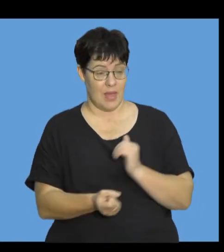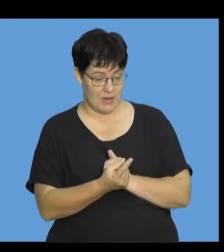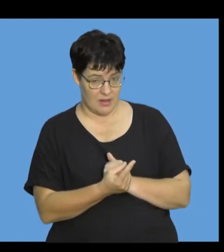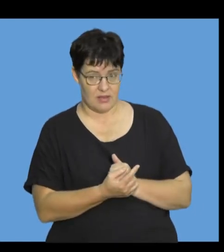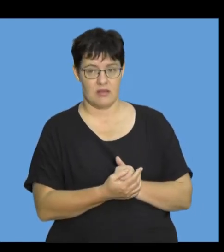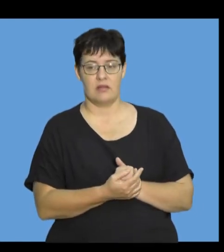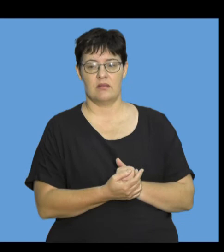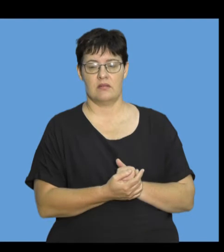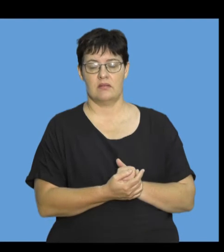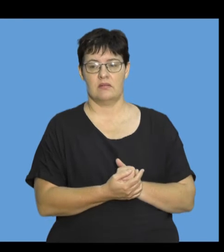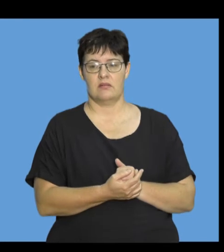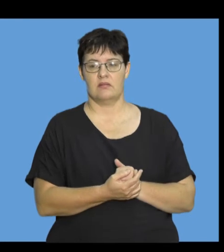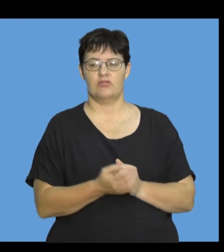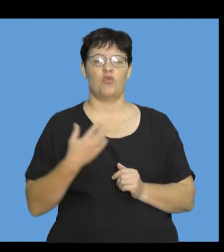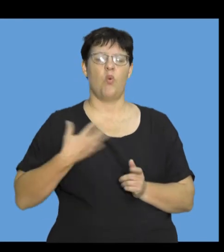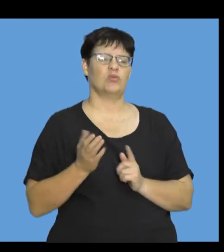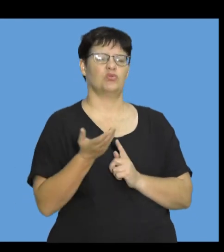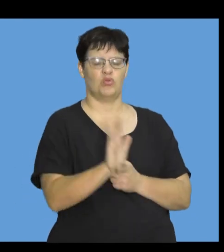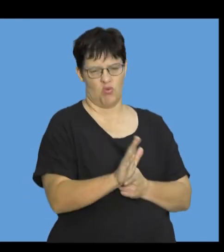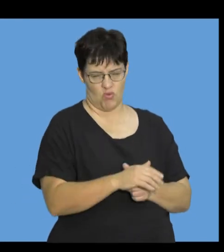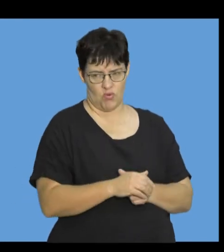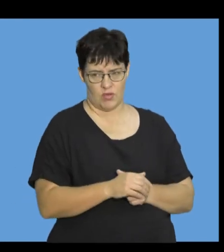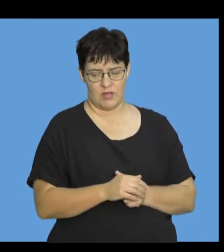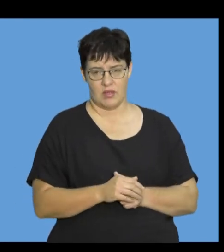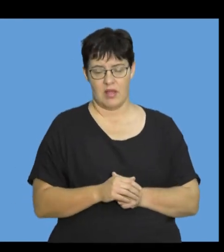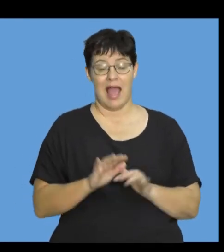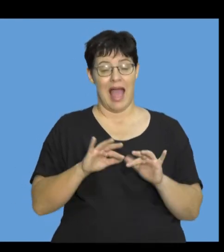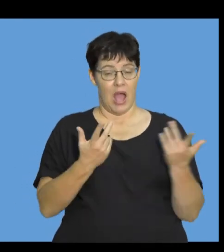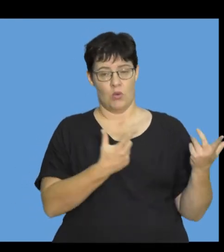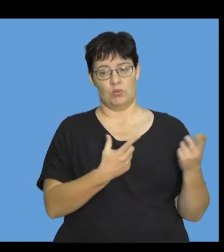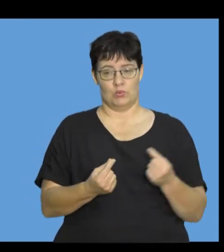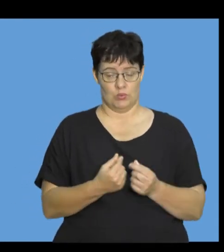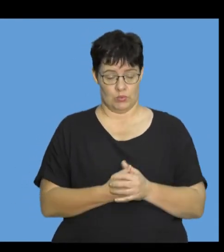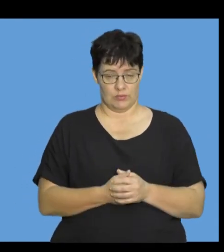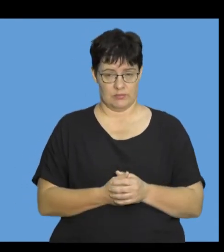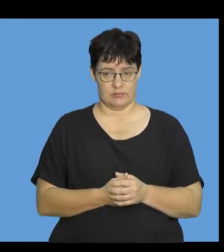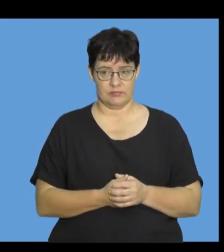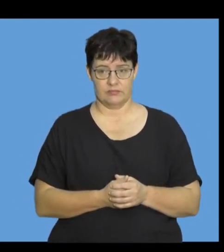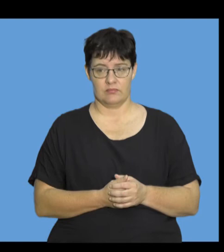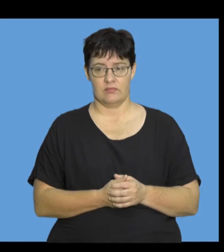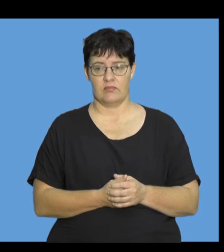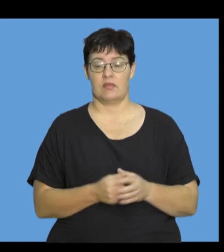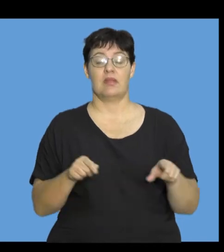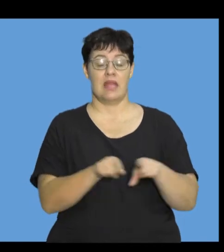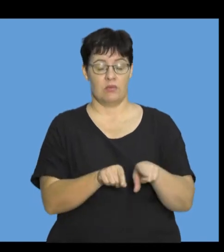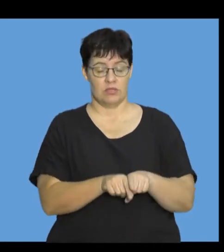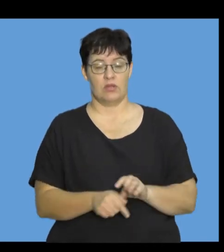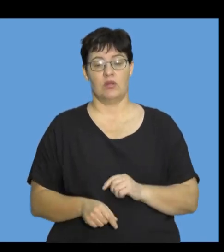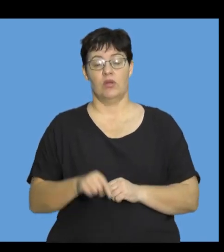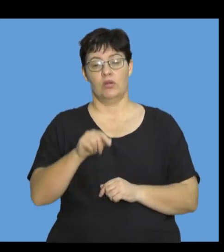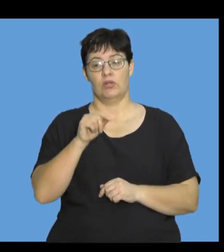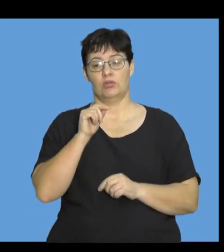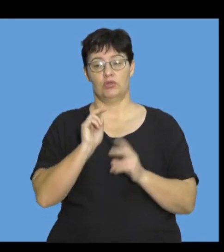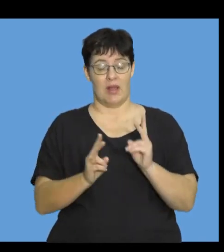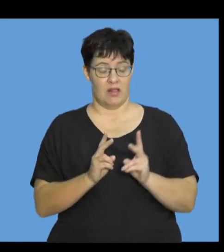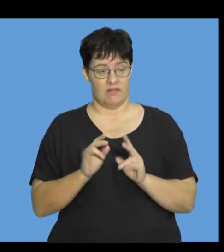case, I will just erase this because I just wanted to show you how you then need to look at this. So this will be equals to